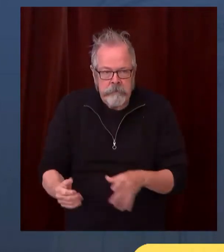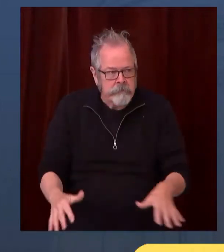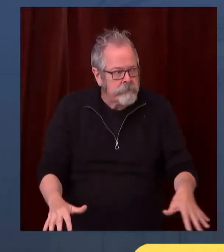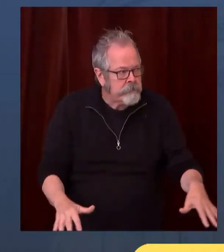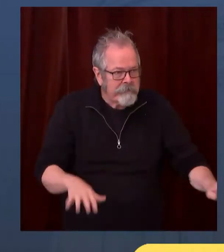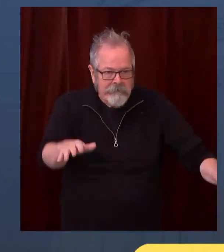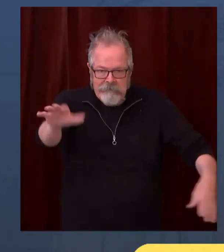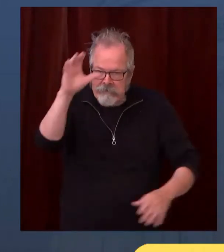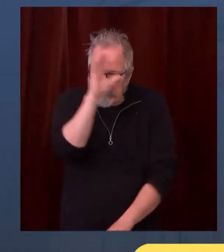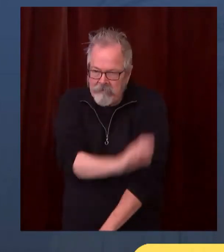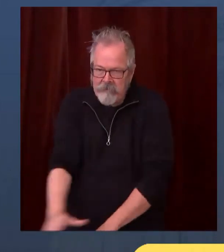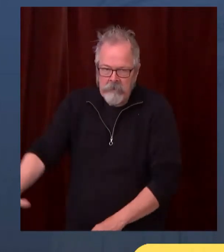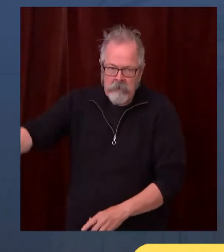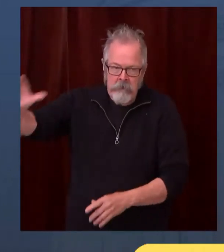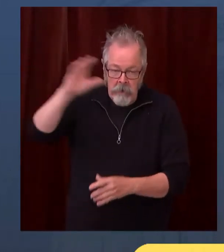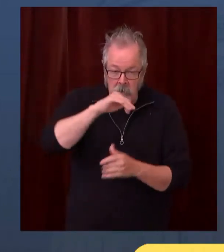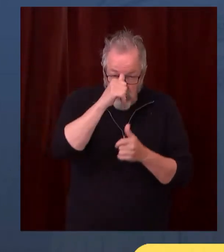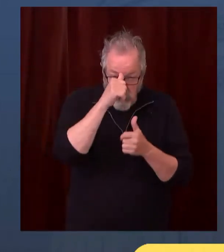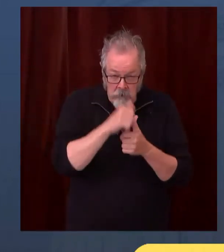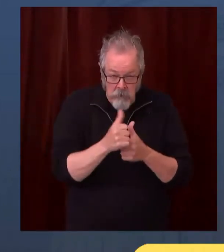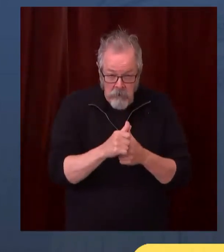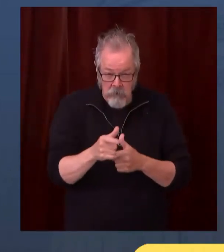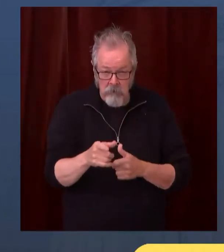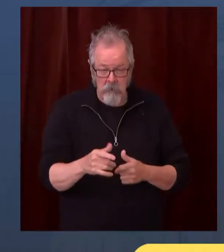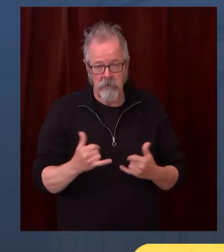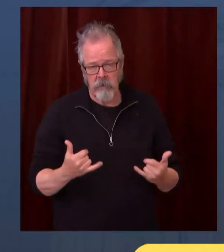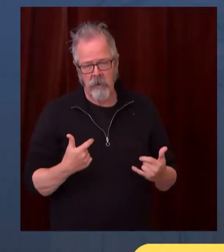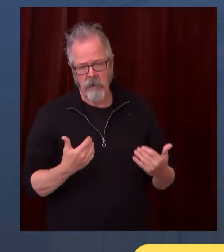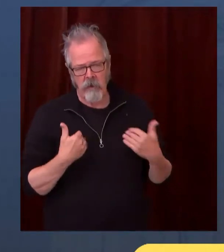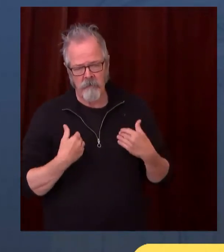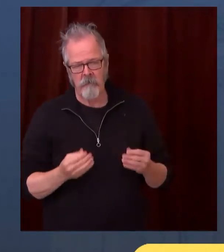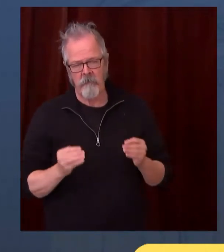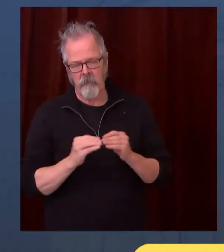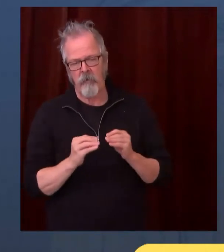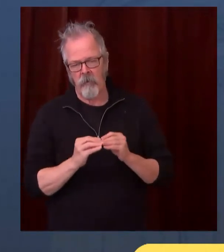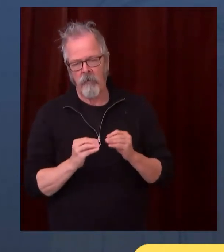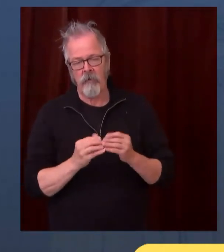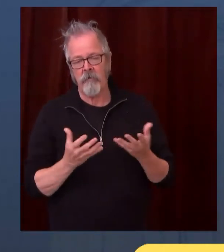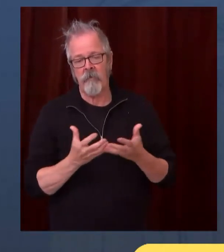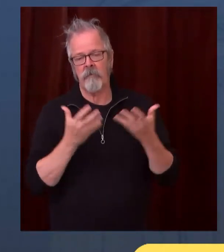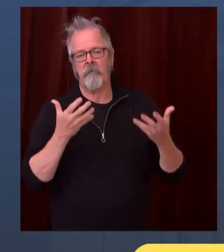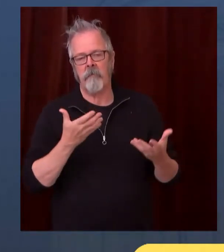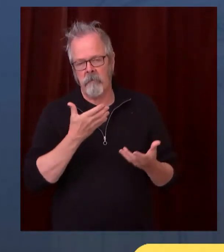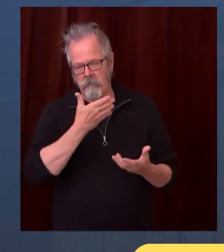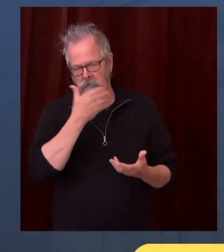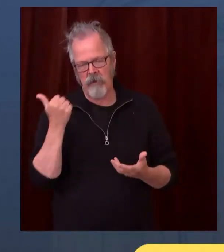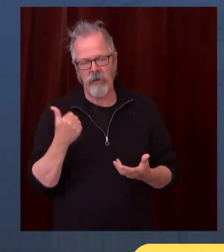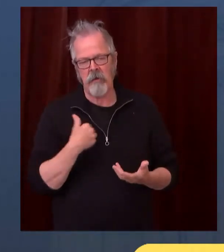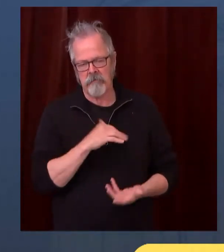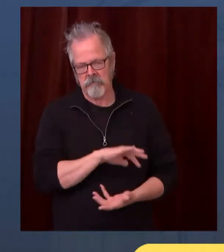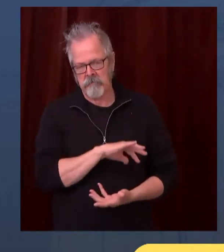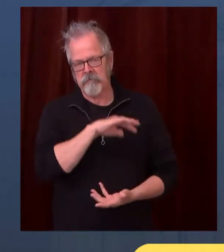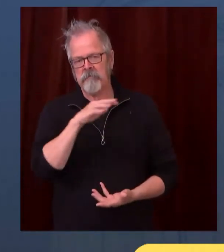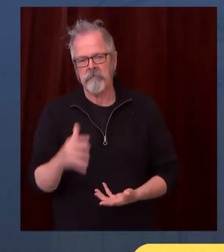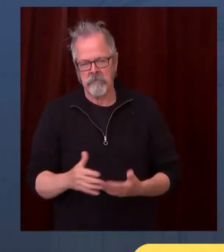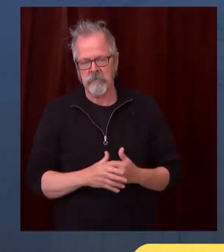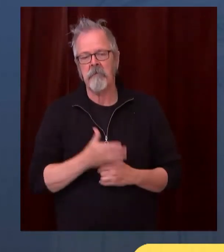departments and others for rapid distribution. So we have that. We are